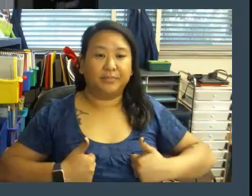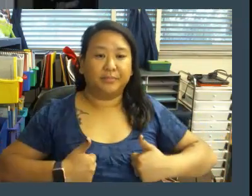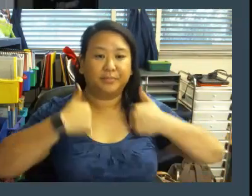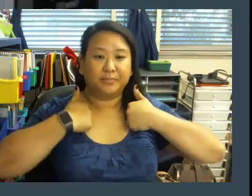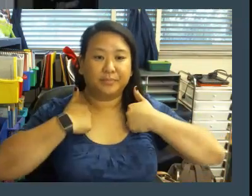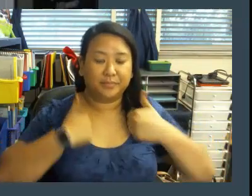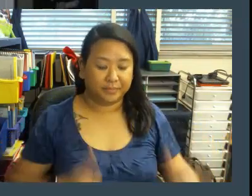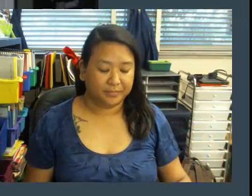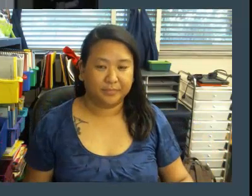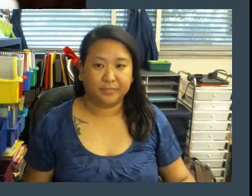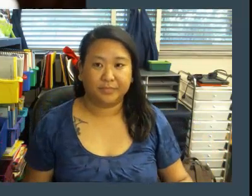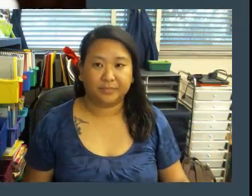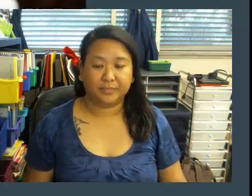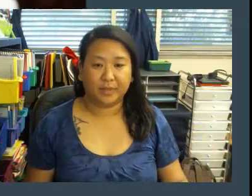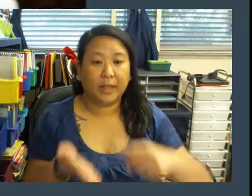address,